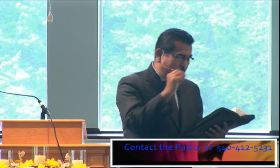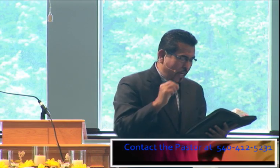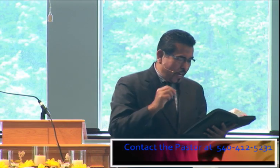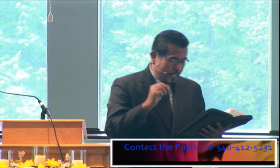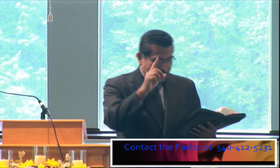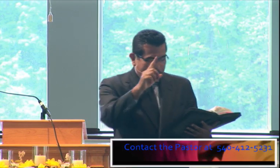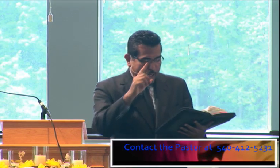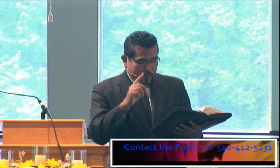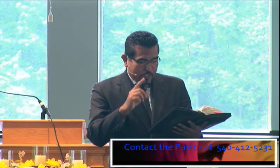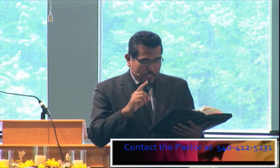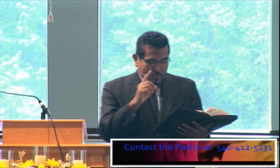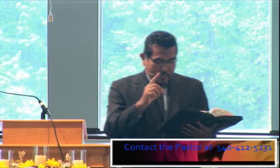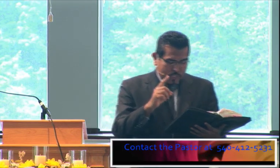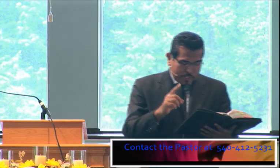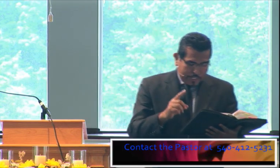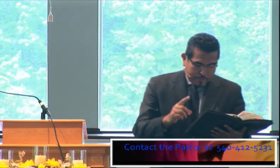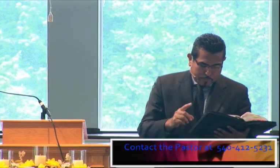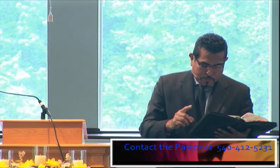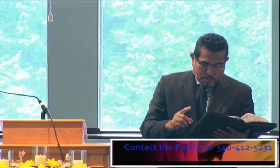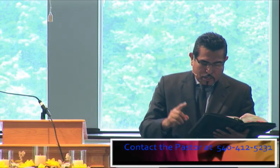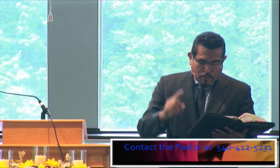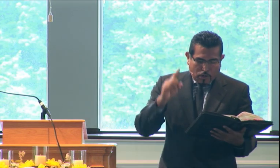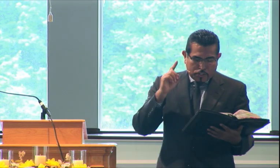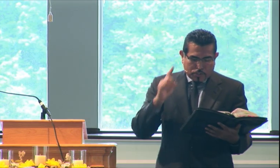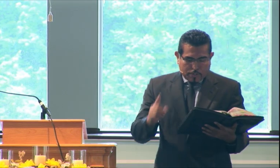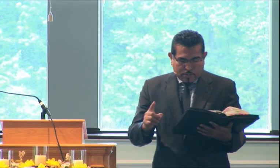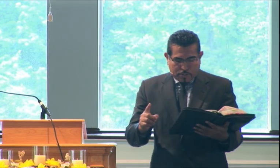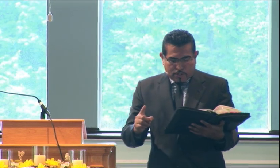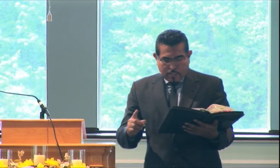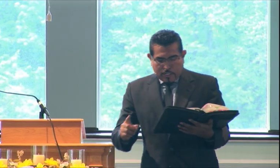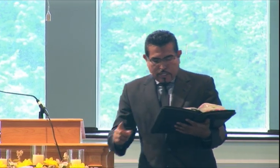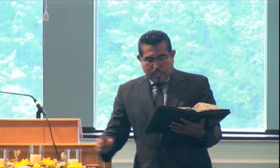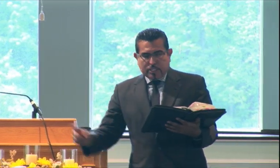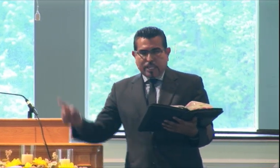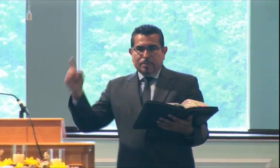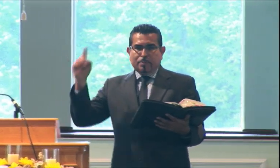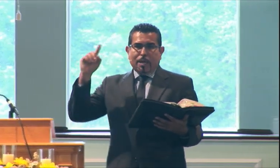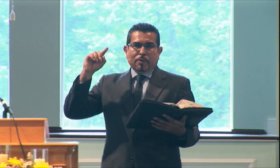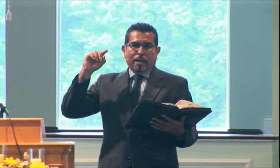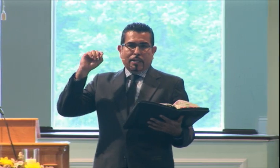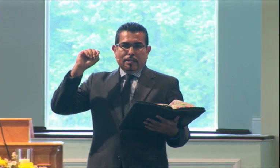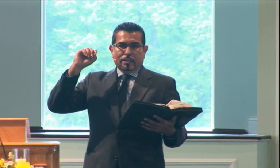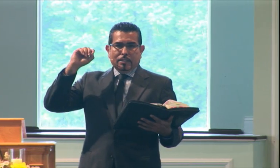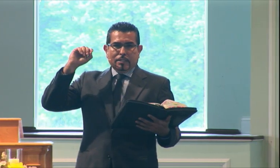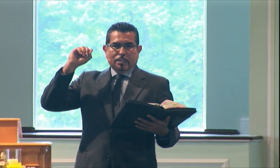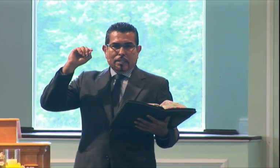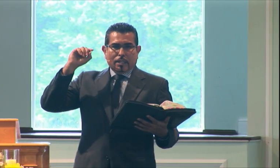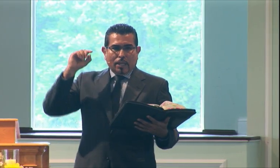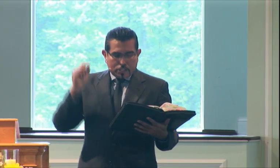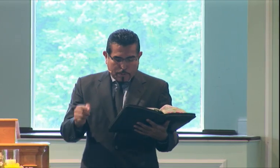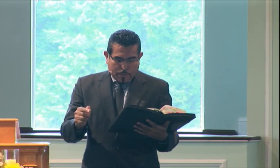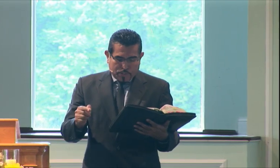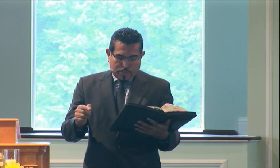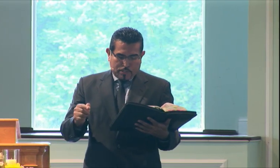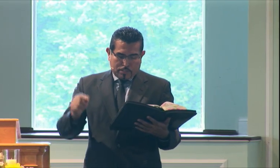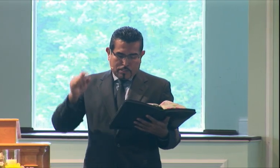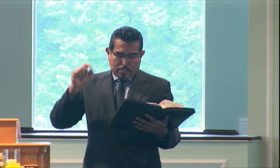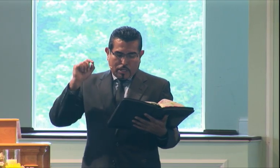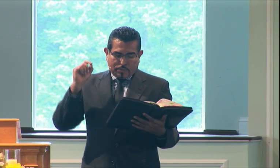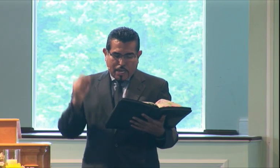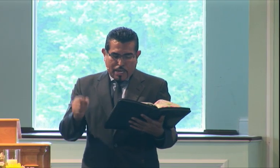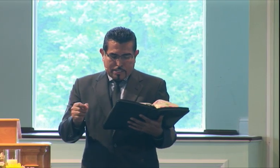to the city of God. The Bible says in verse 16, all scripture is given by what?